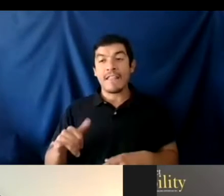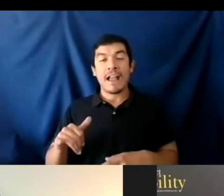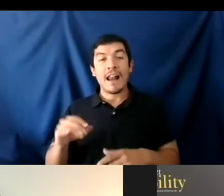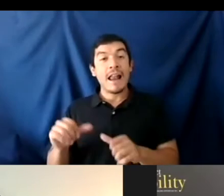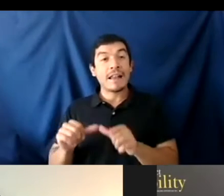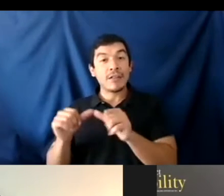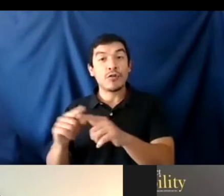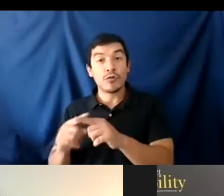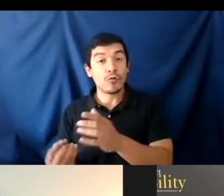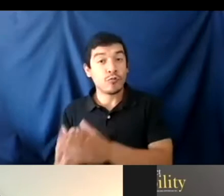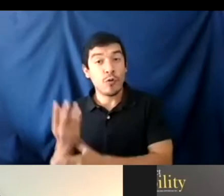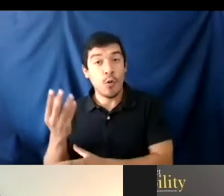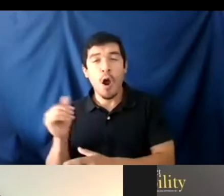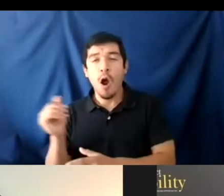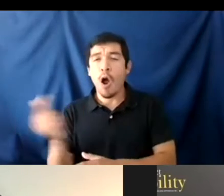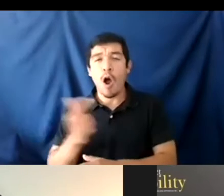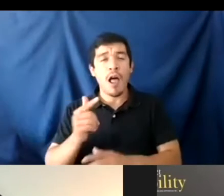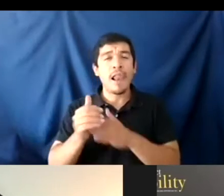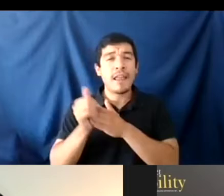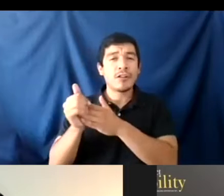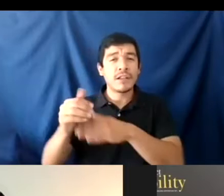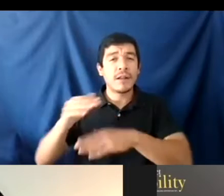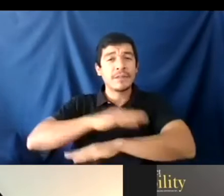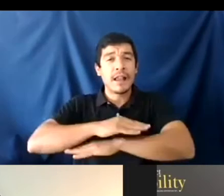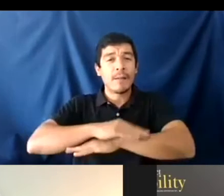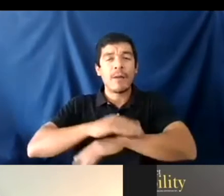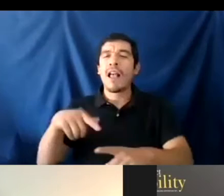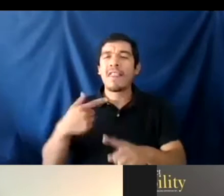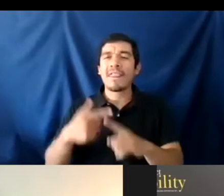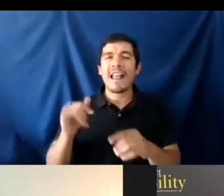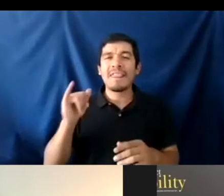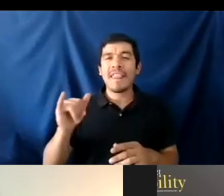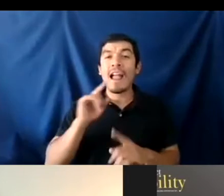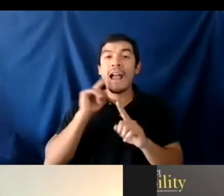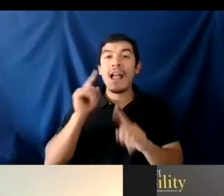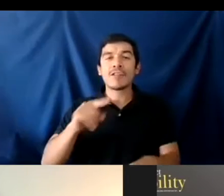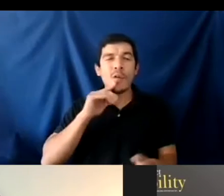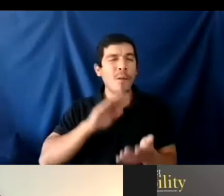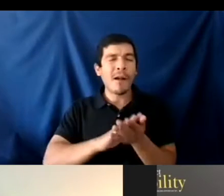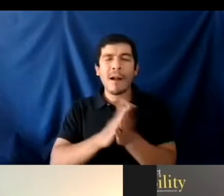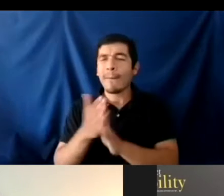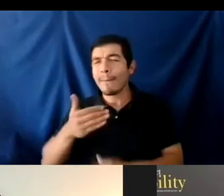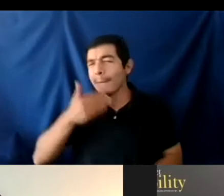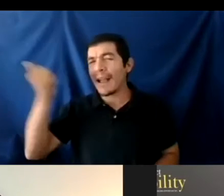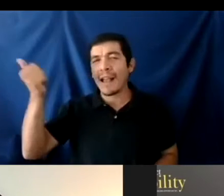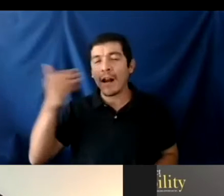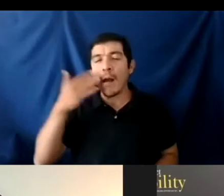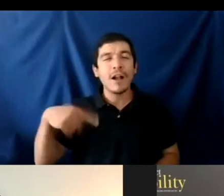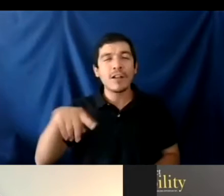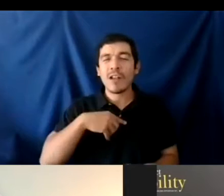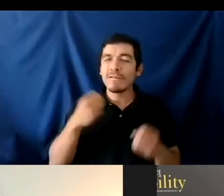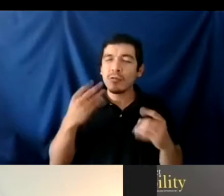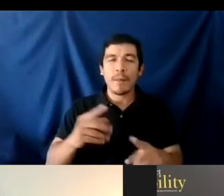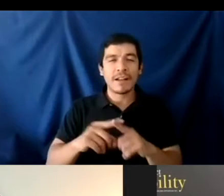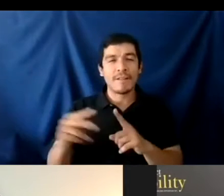at all leadership tables, then the broader the solutions will be, because of reflecting a multitude of perspectives.